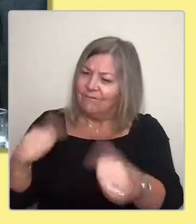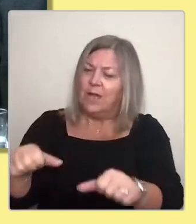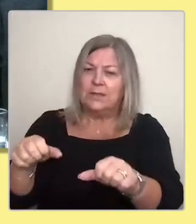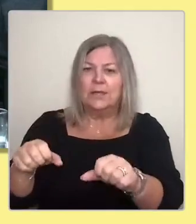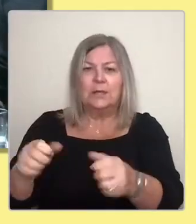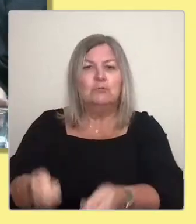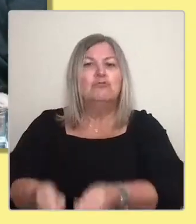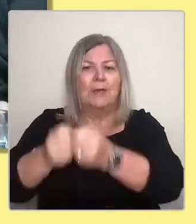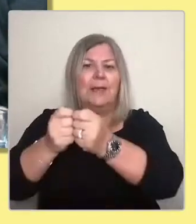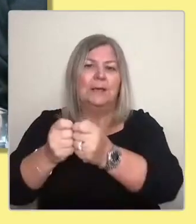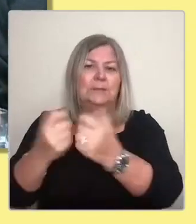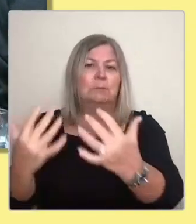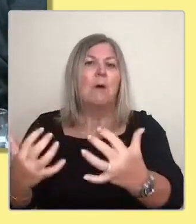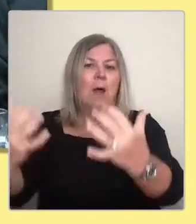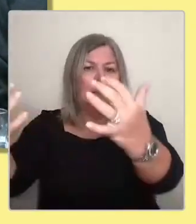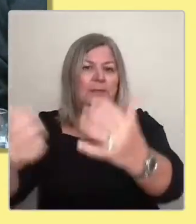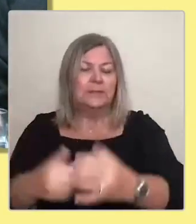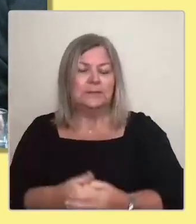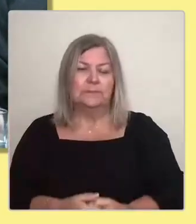Okay. Kate.